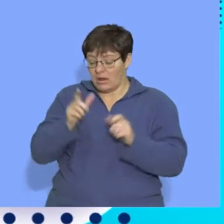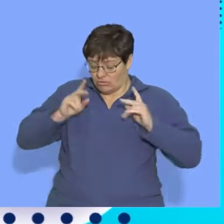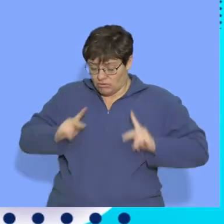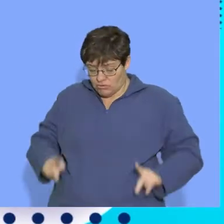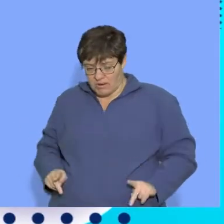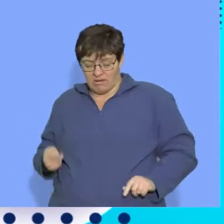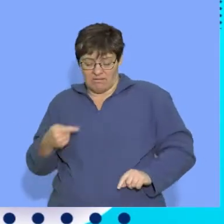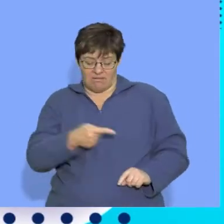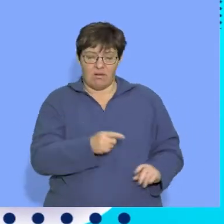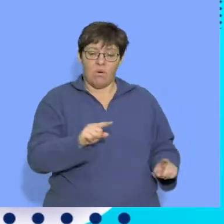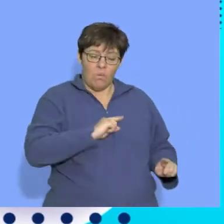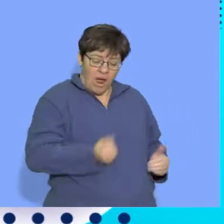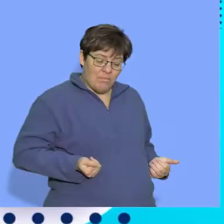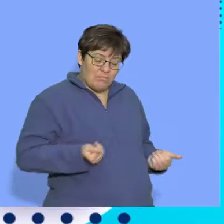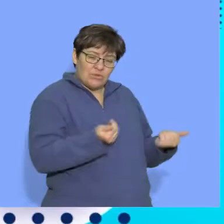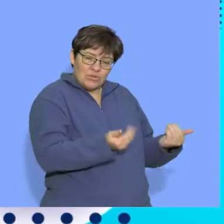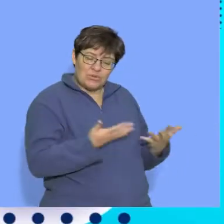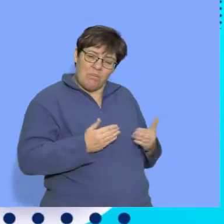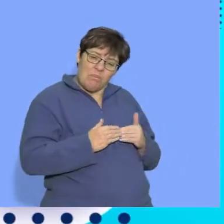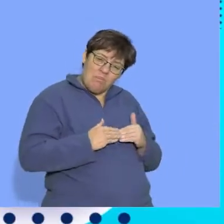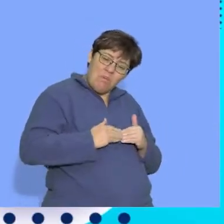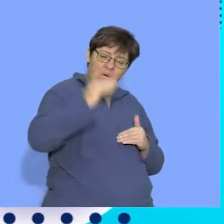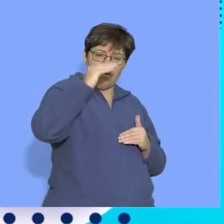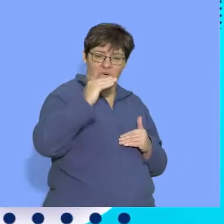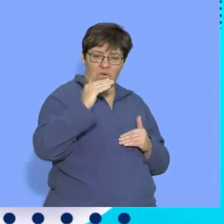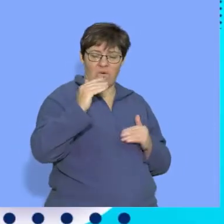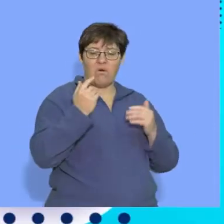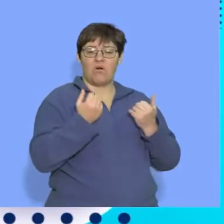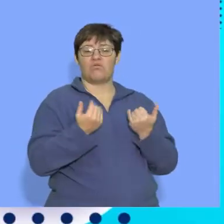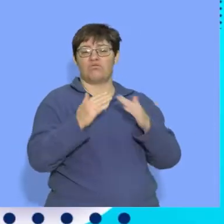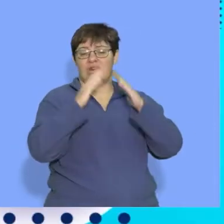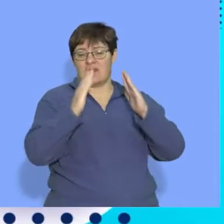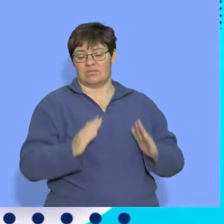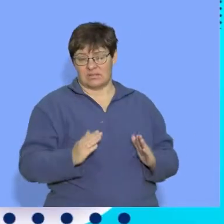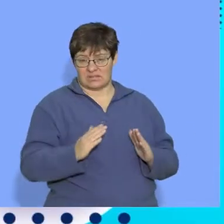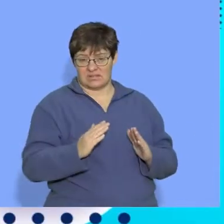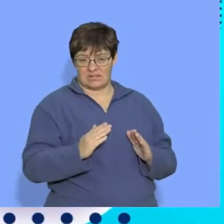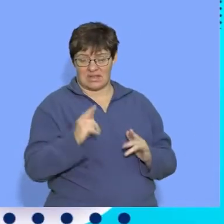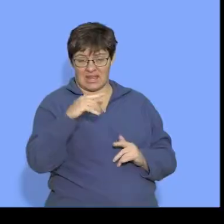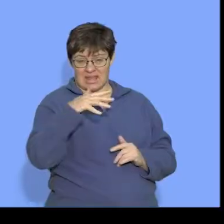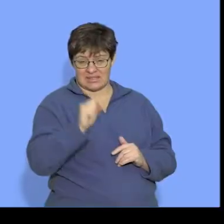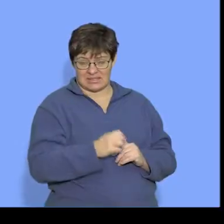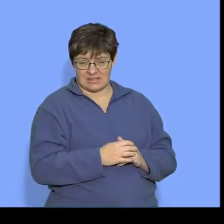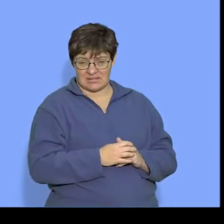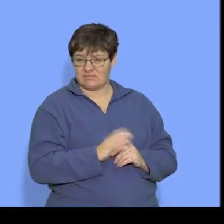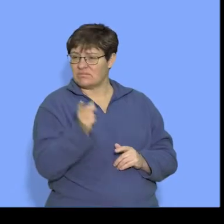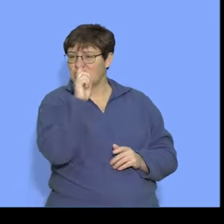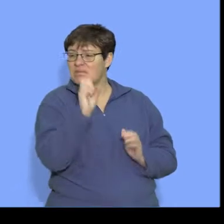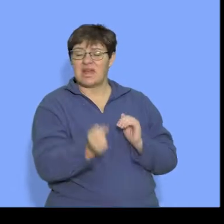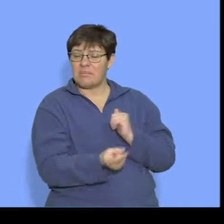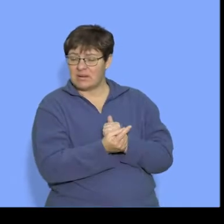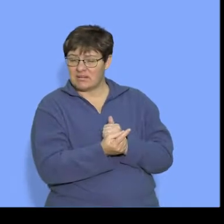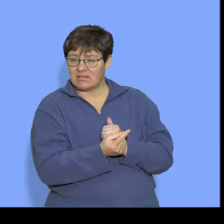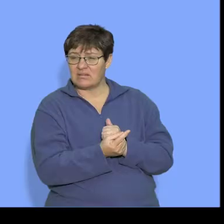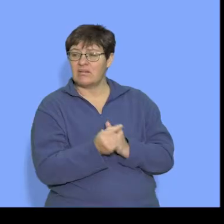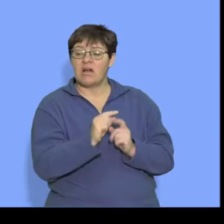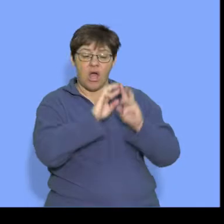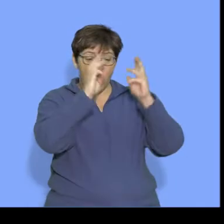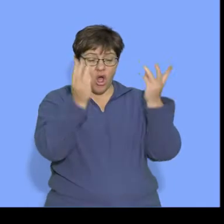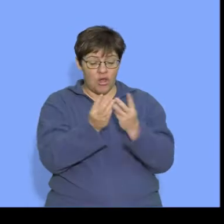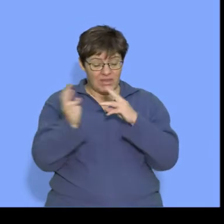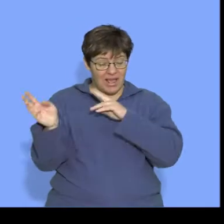by producing significantly more greenhouse gases. So let's see what has happened. So the disruption of the Earth's